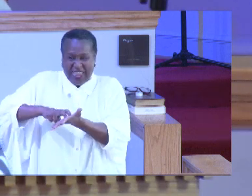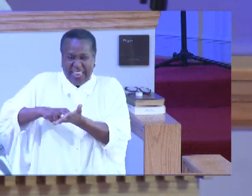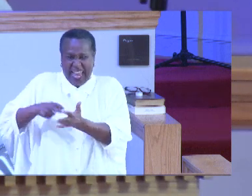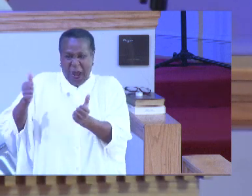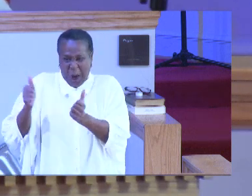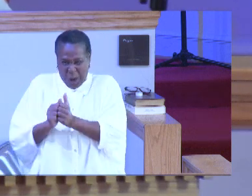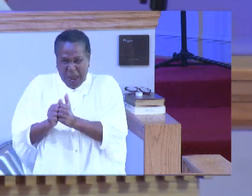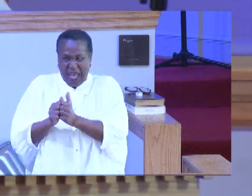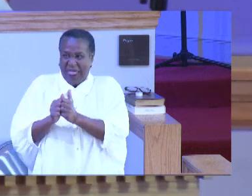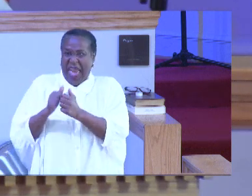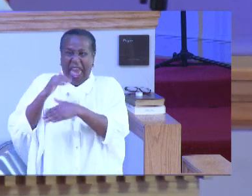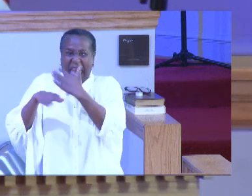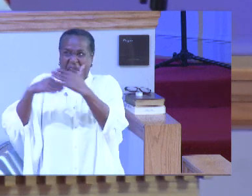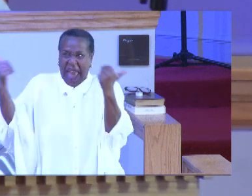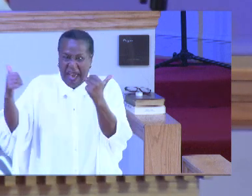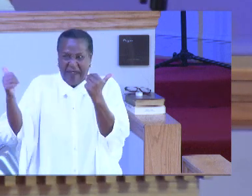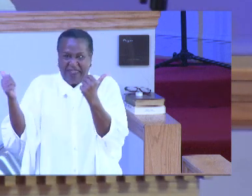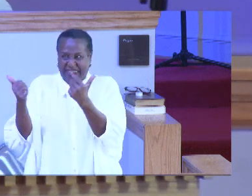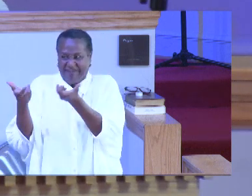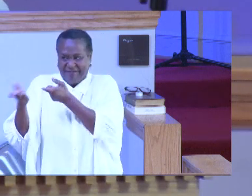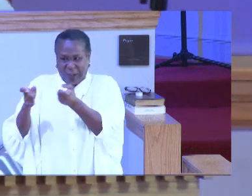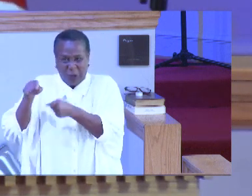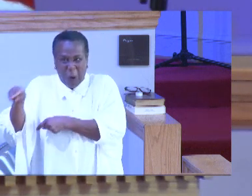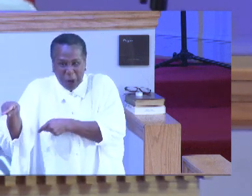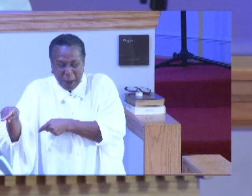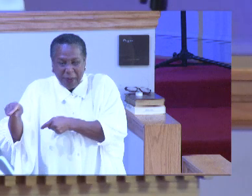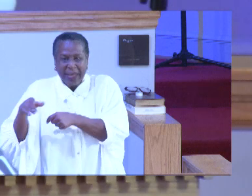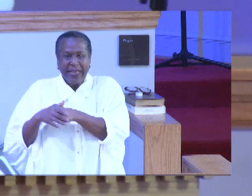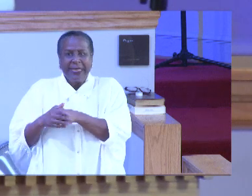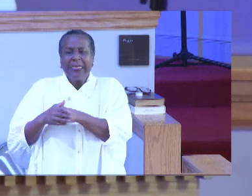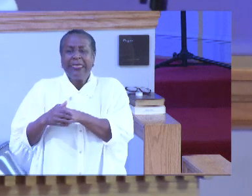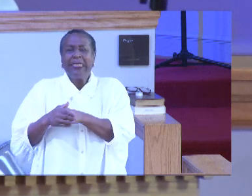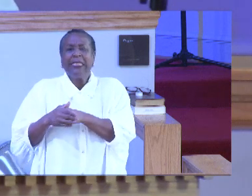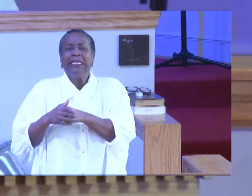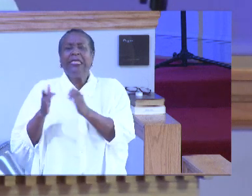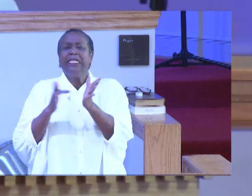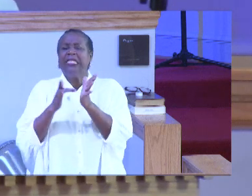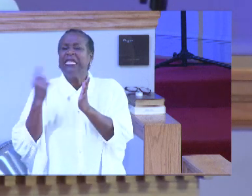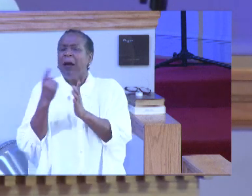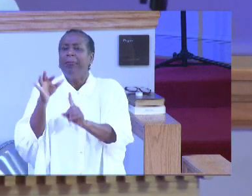the keys of hell and death in his hand, does something unique.